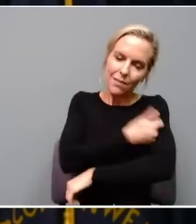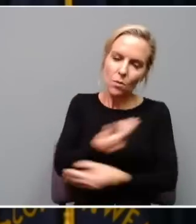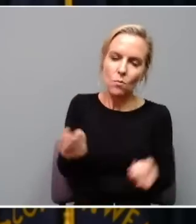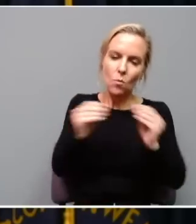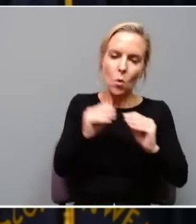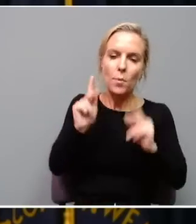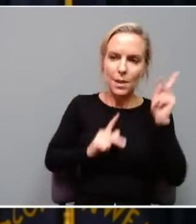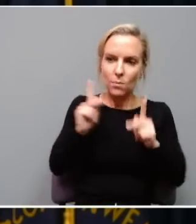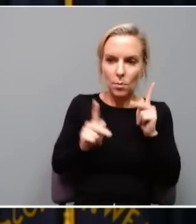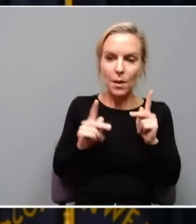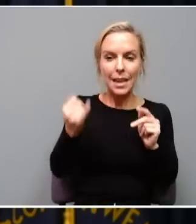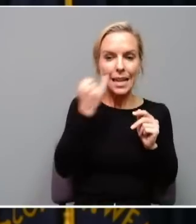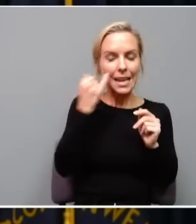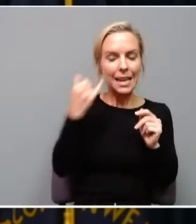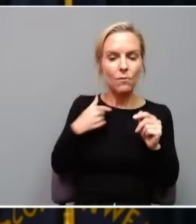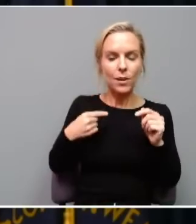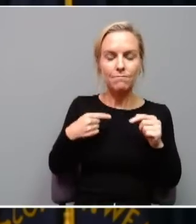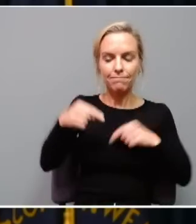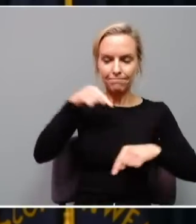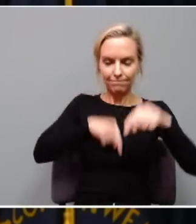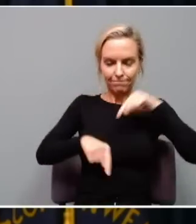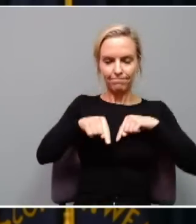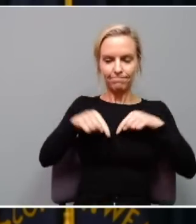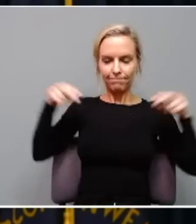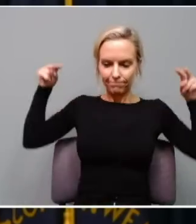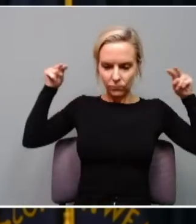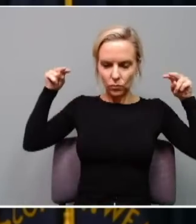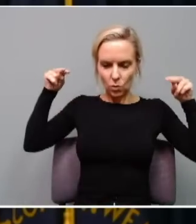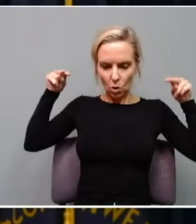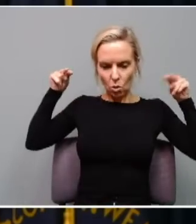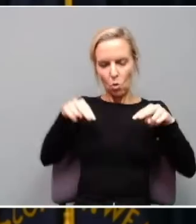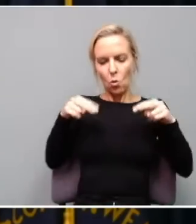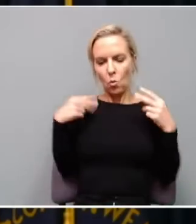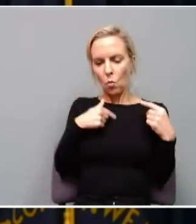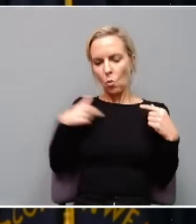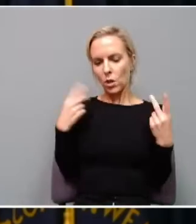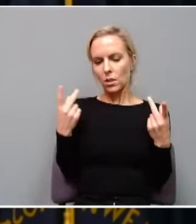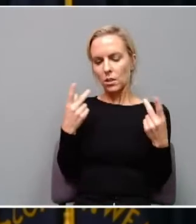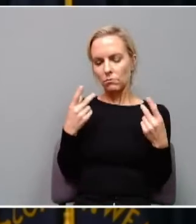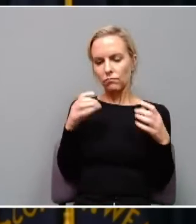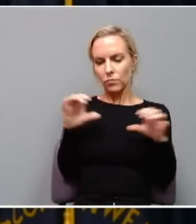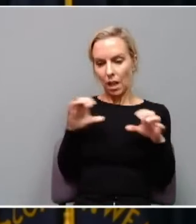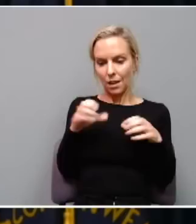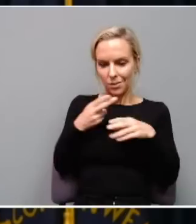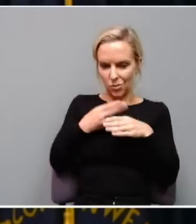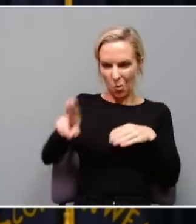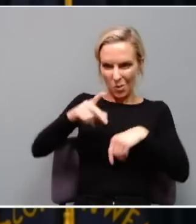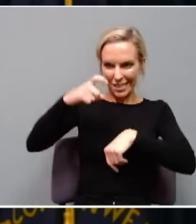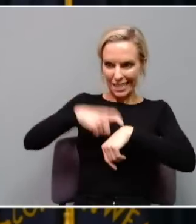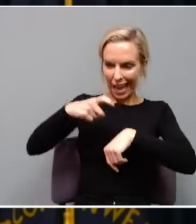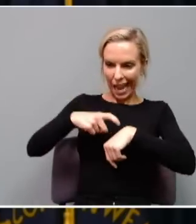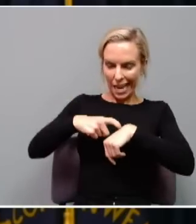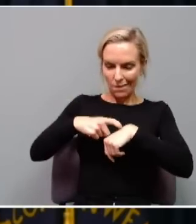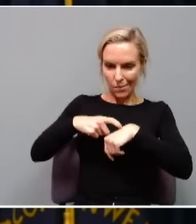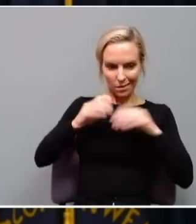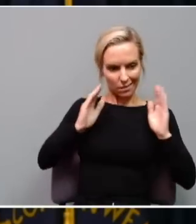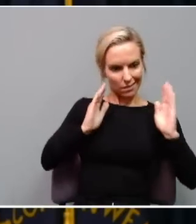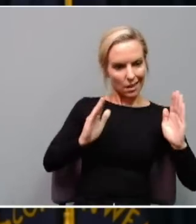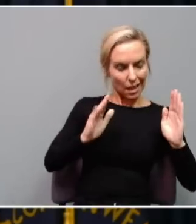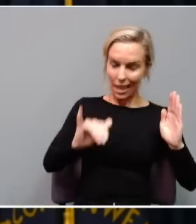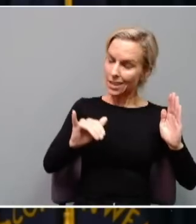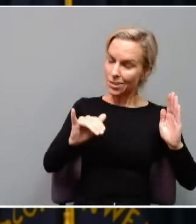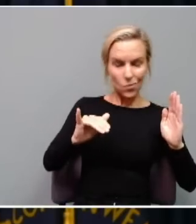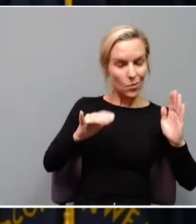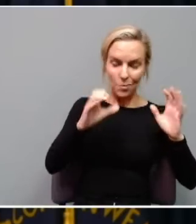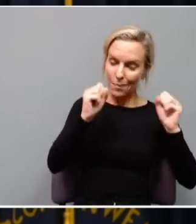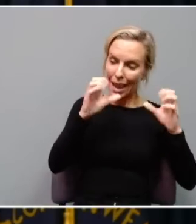But if we step back and we look at what we've done in the short period of time, it's nothing short of amazing. Now, we need it to be better